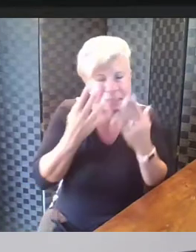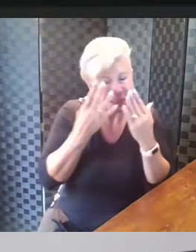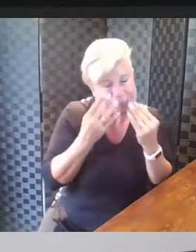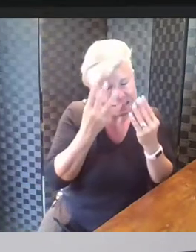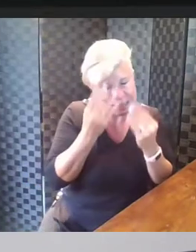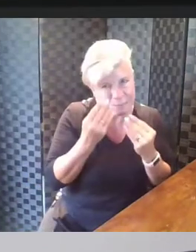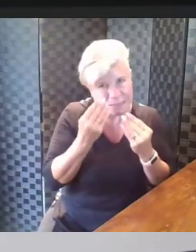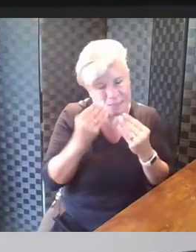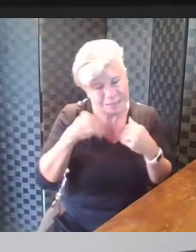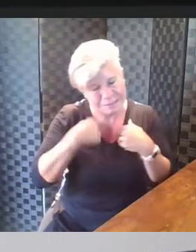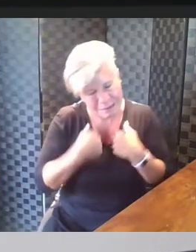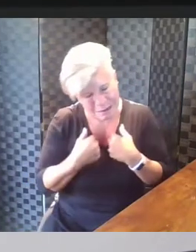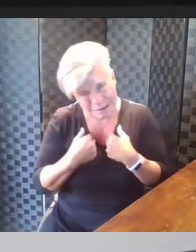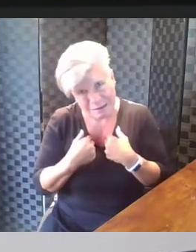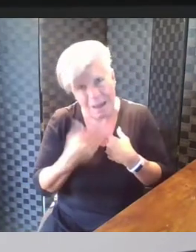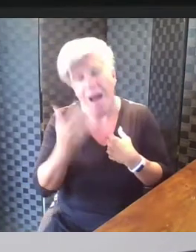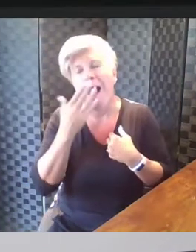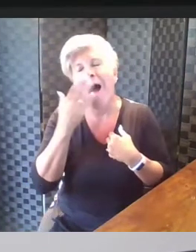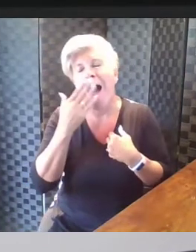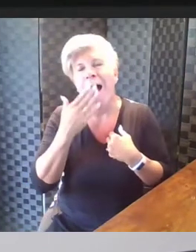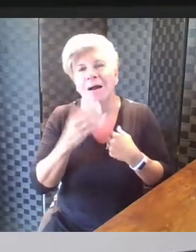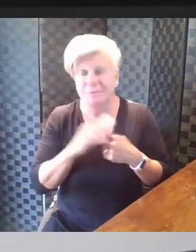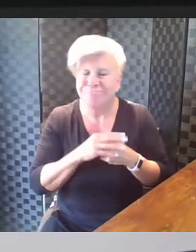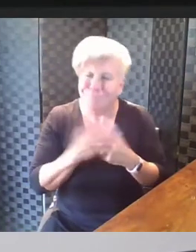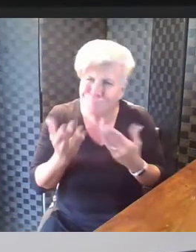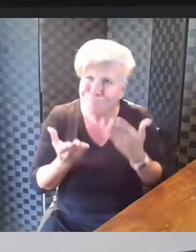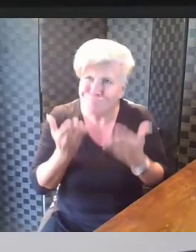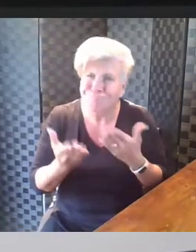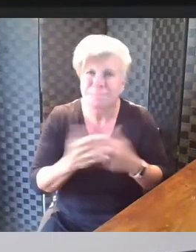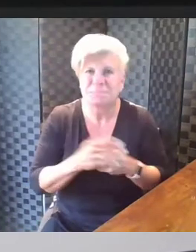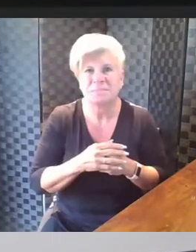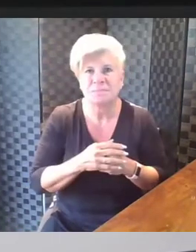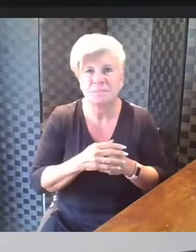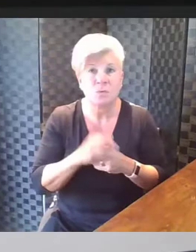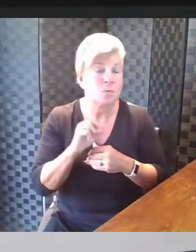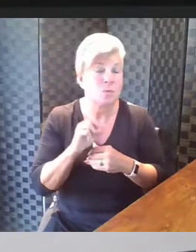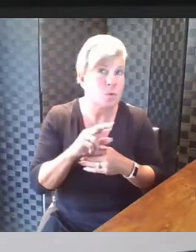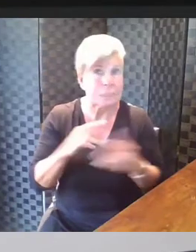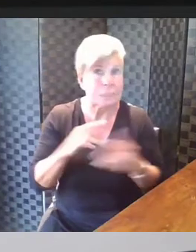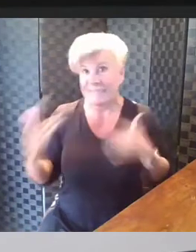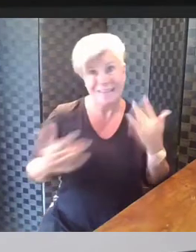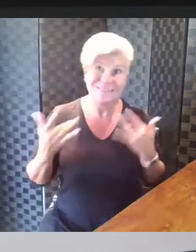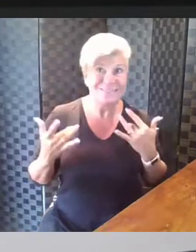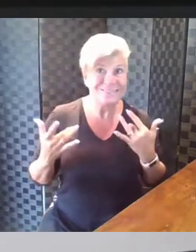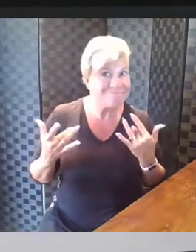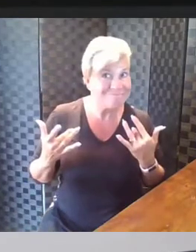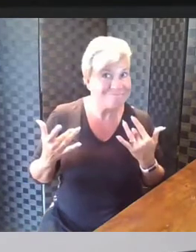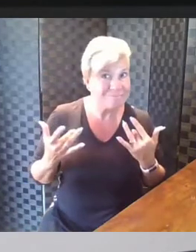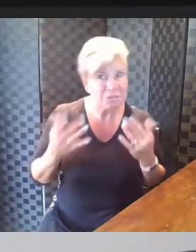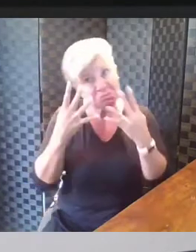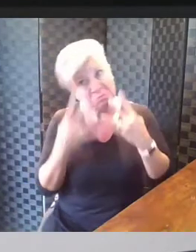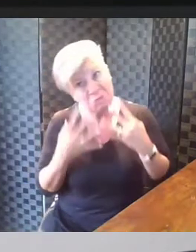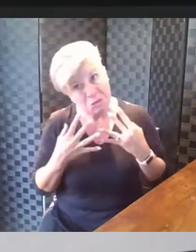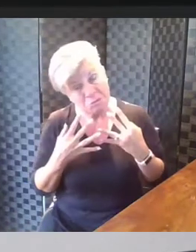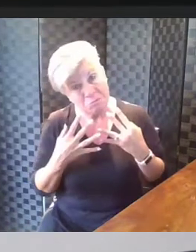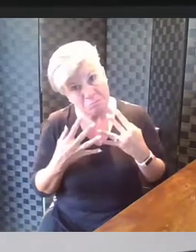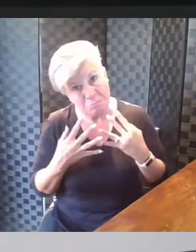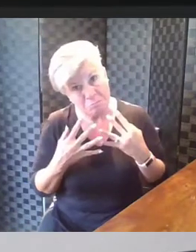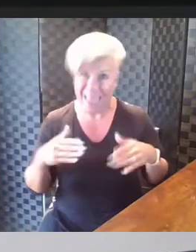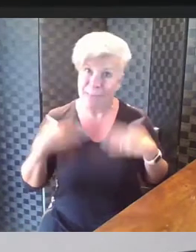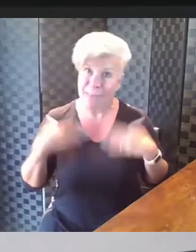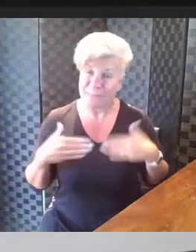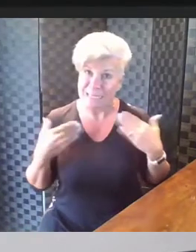That's not on here, but sometimes I'm pretty sleepy. That's an emotion that I wish was on here. Are you excited? Are you sad? Are